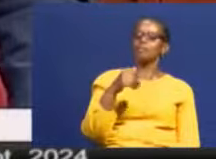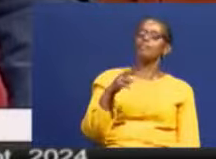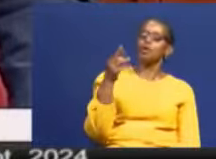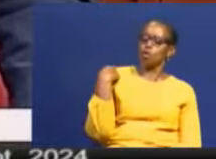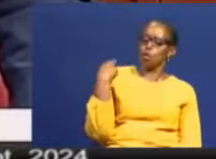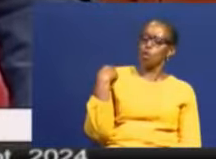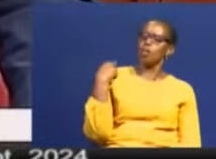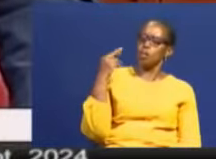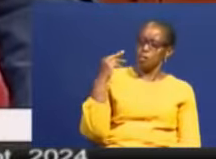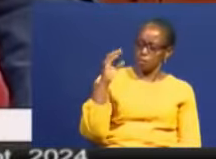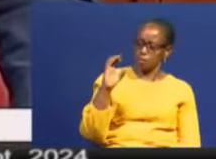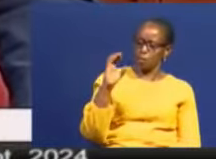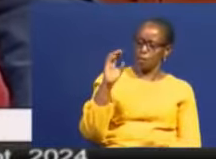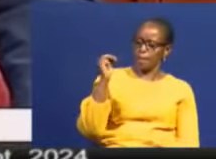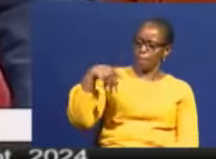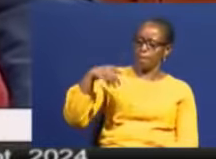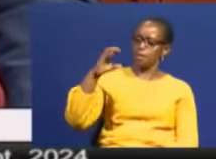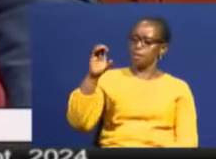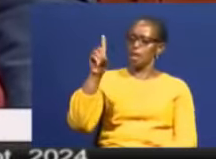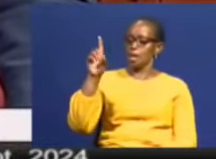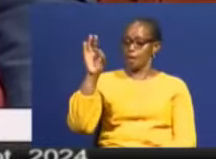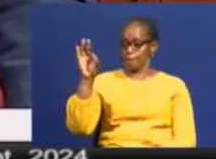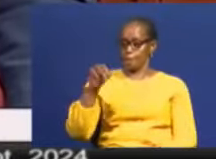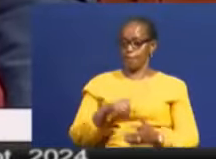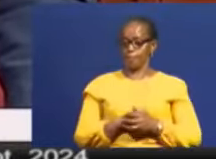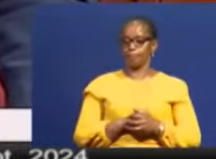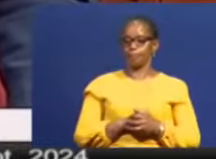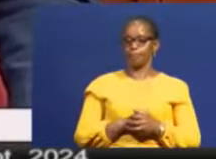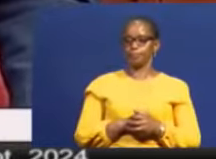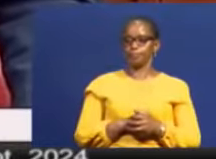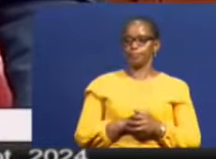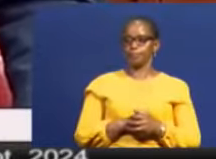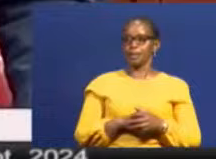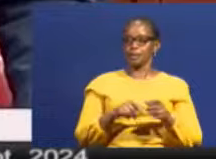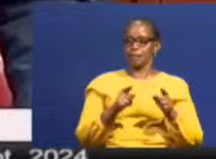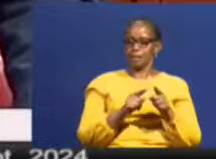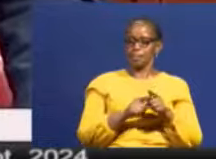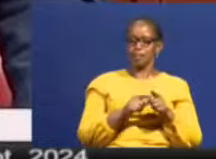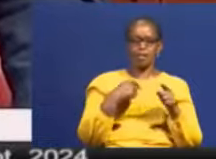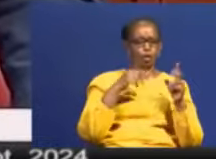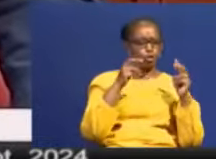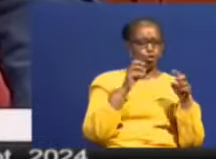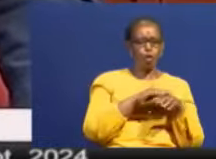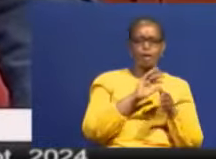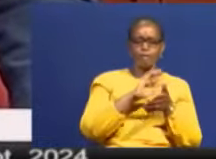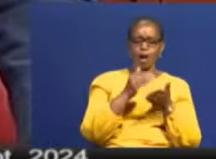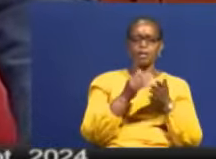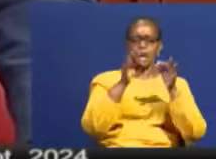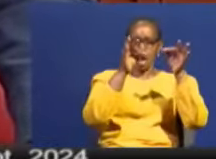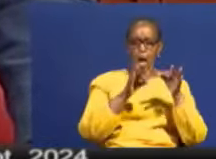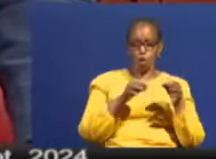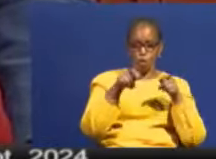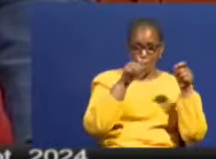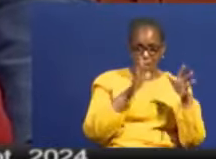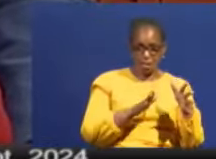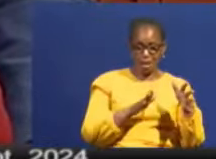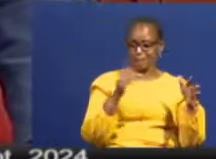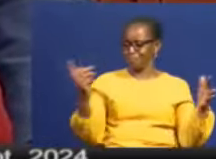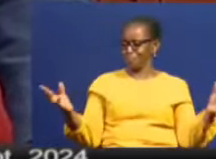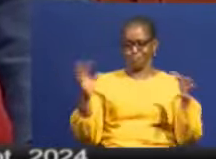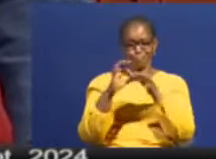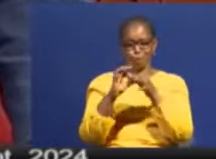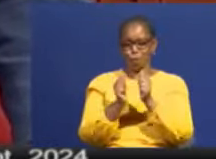It is wrong on the role and term of the fund account managers who are not in any way connected to the MPs. It